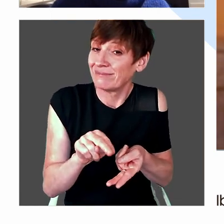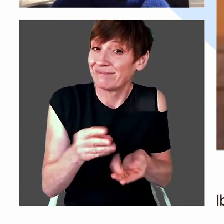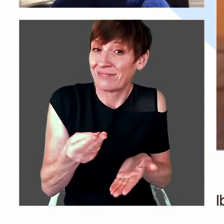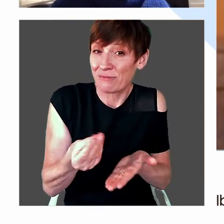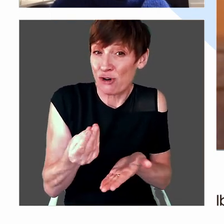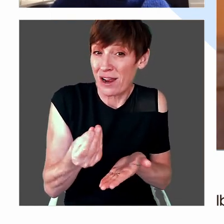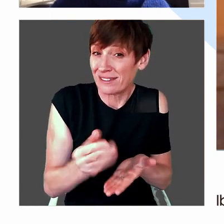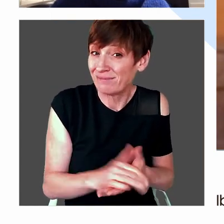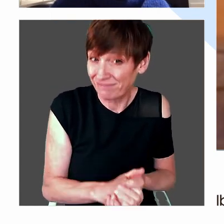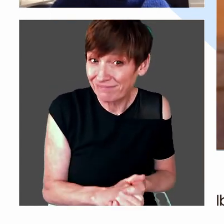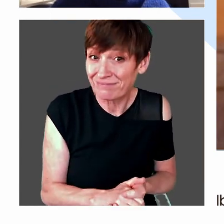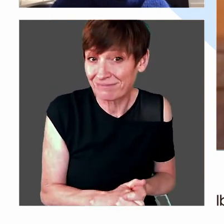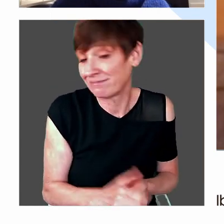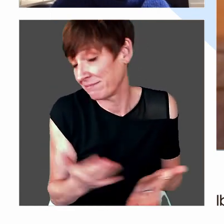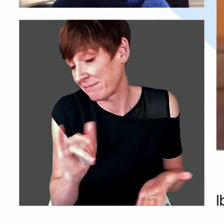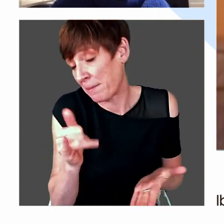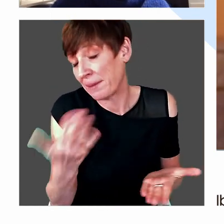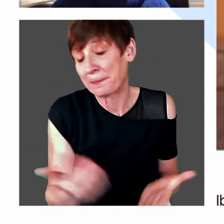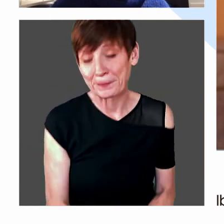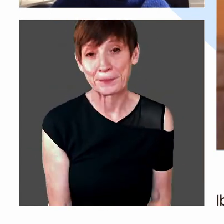business.